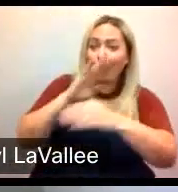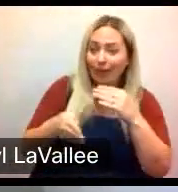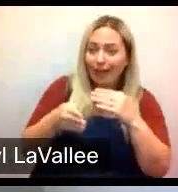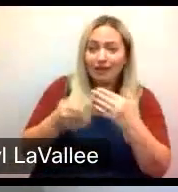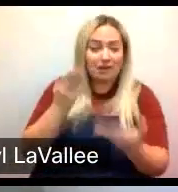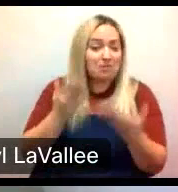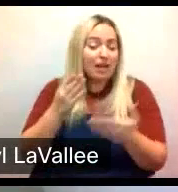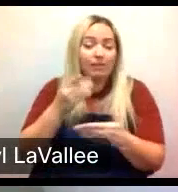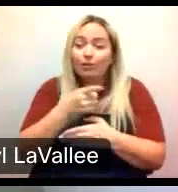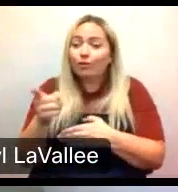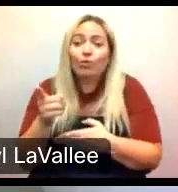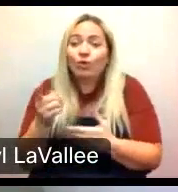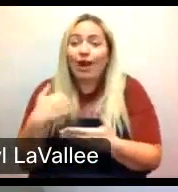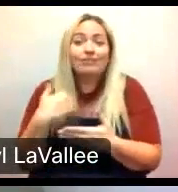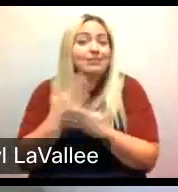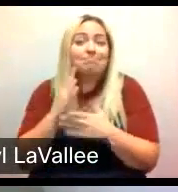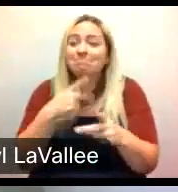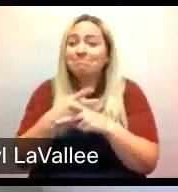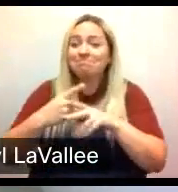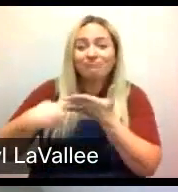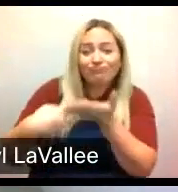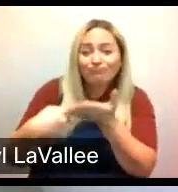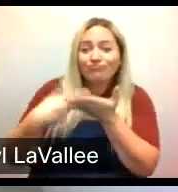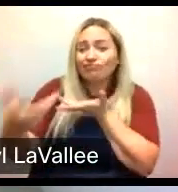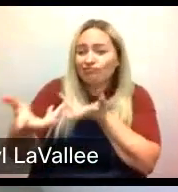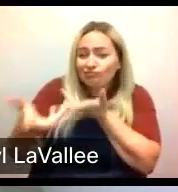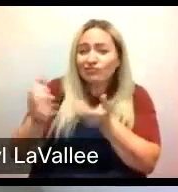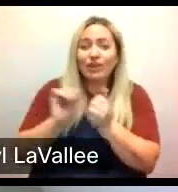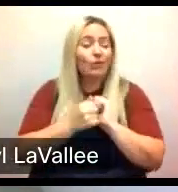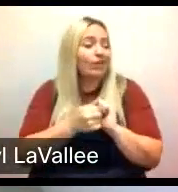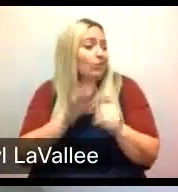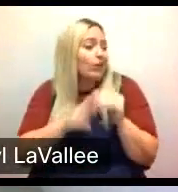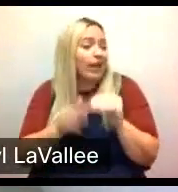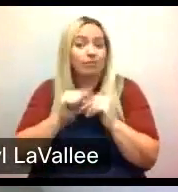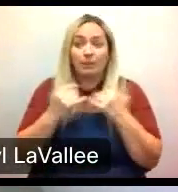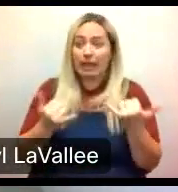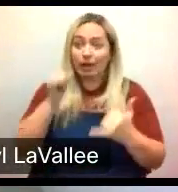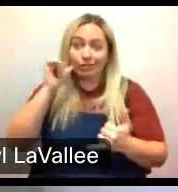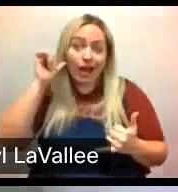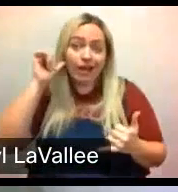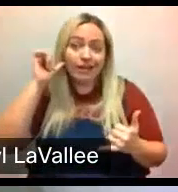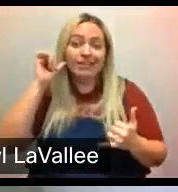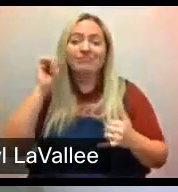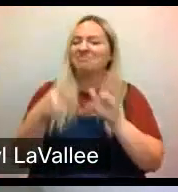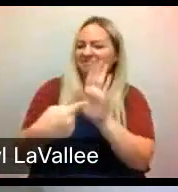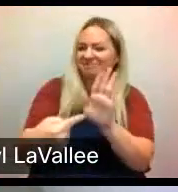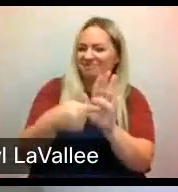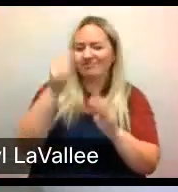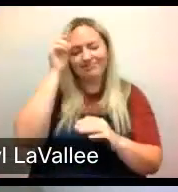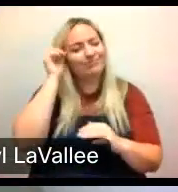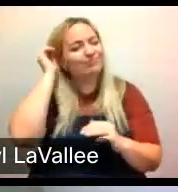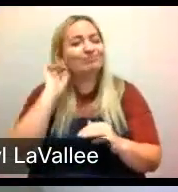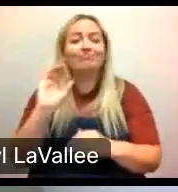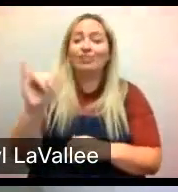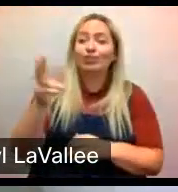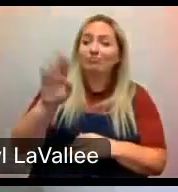had some kind of conversation about your weekend, maybe yesterday or today. But here's an example. So John says, "Hey Mark,